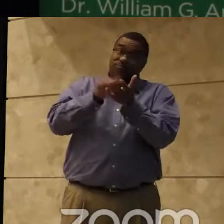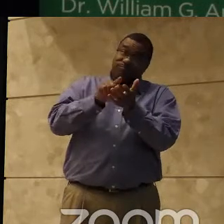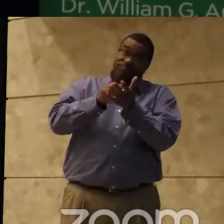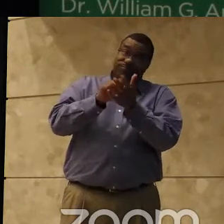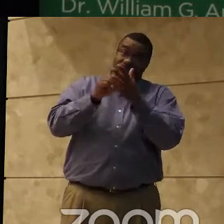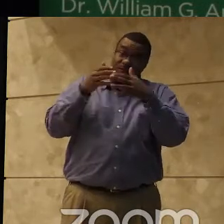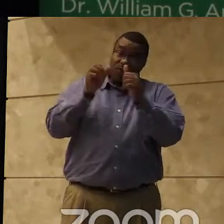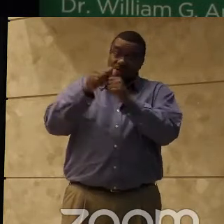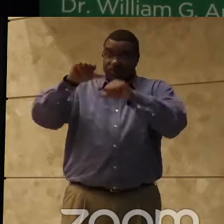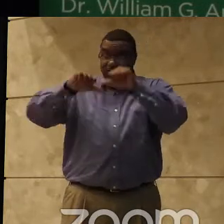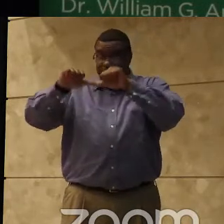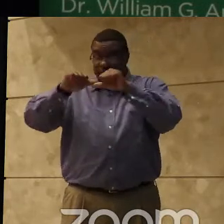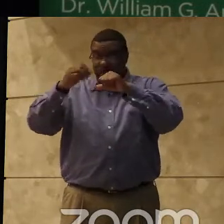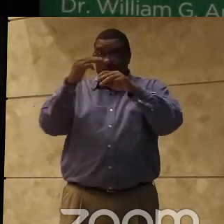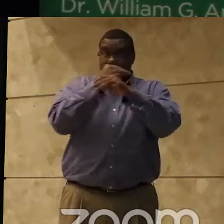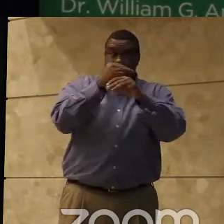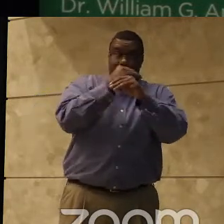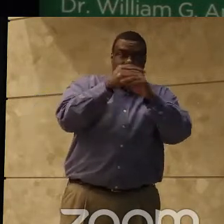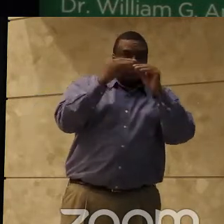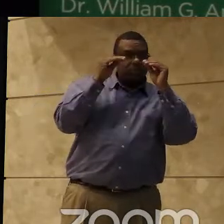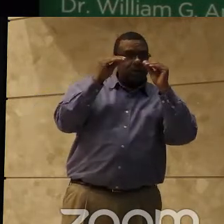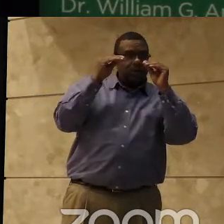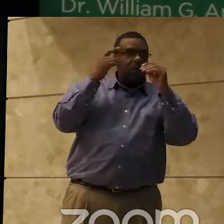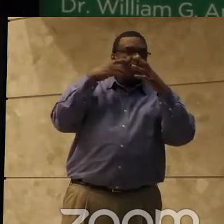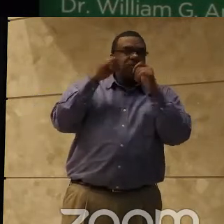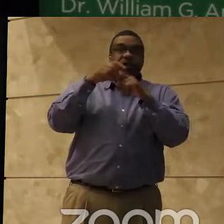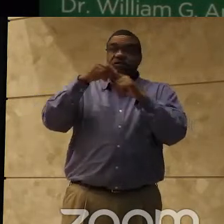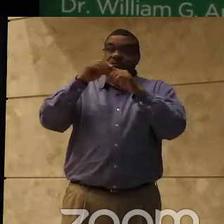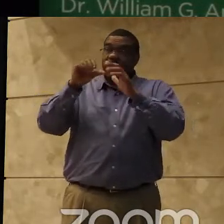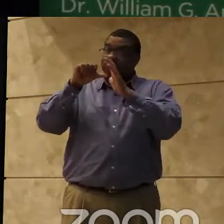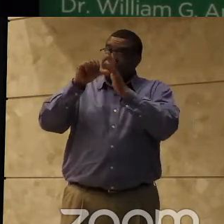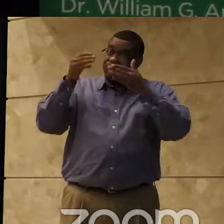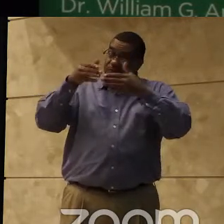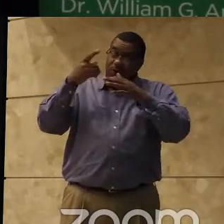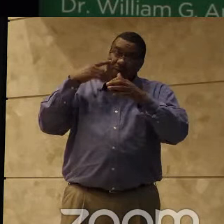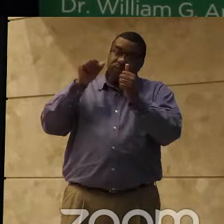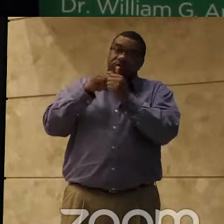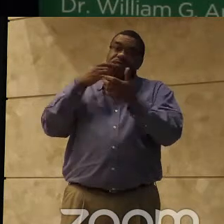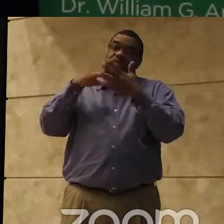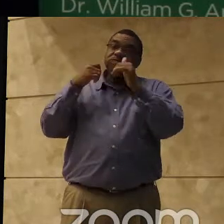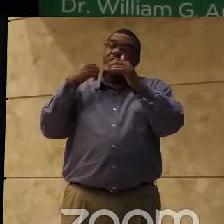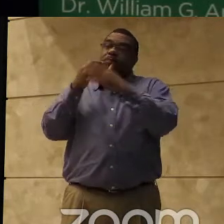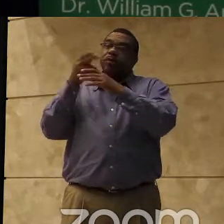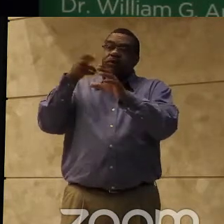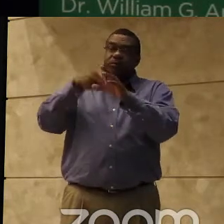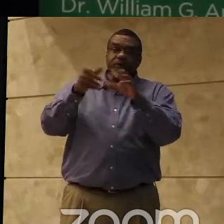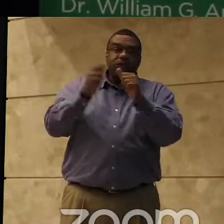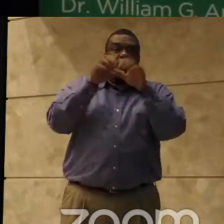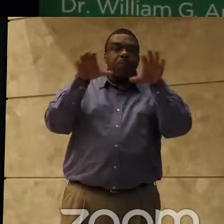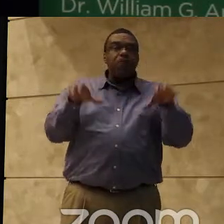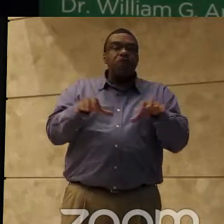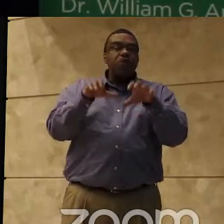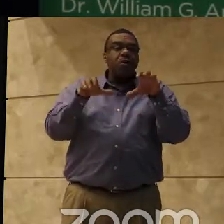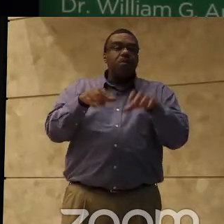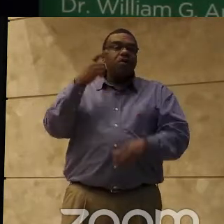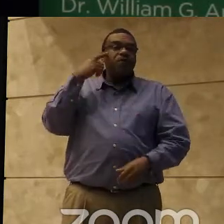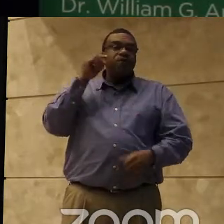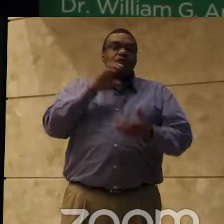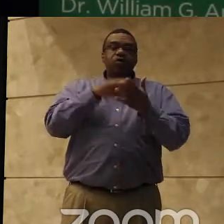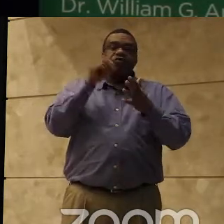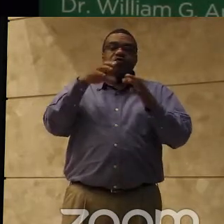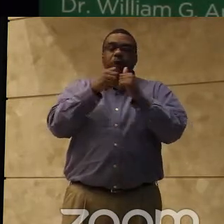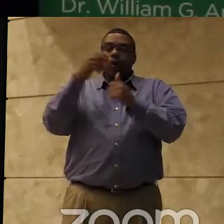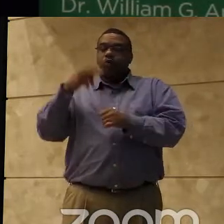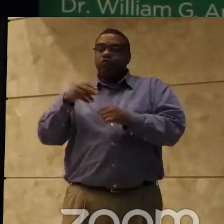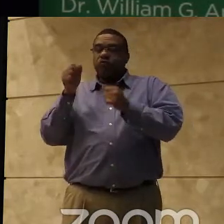focus on science and math education, with special emphasis on increasing participation and performance of students of